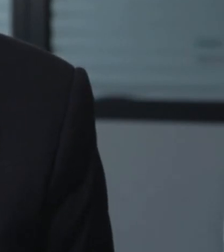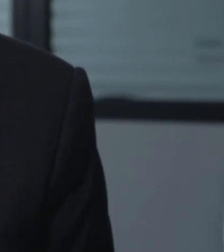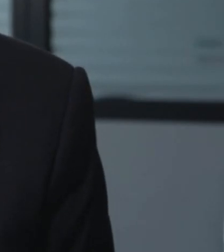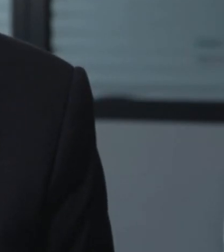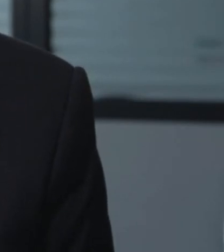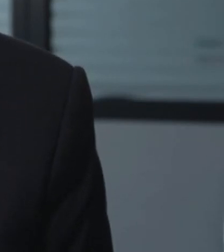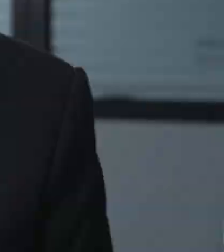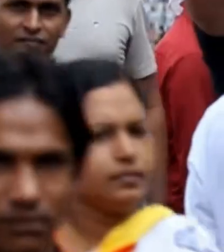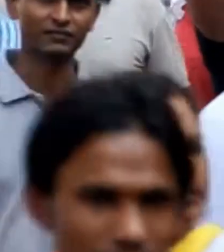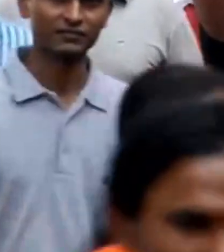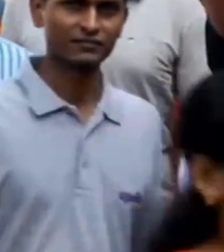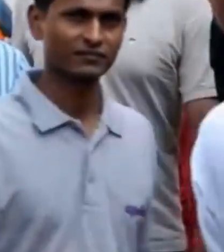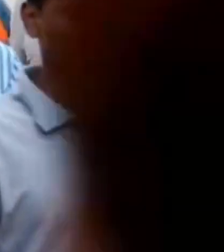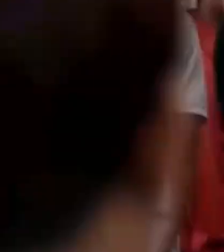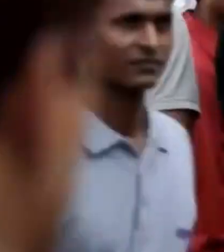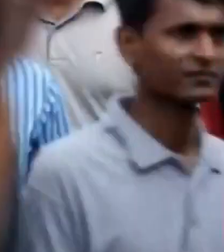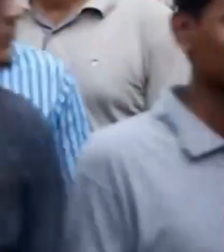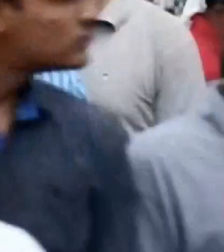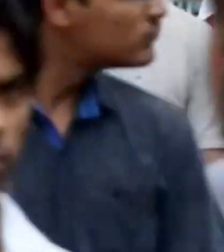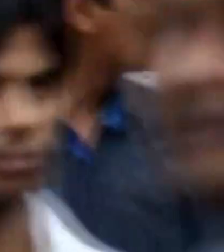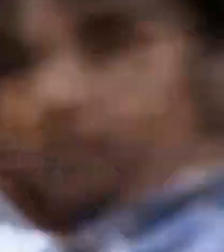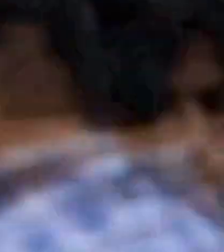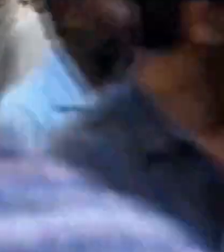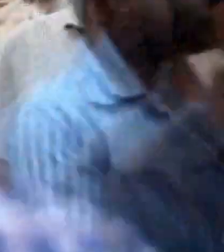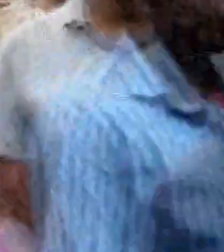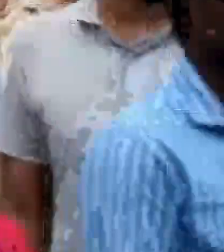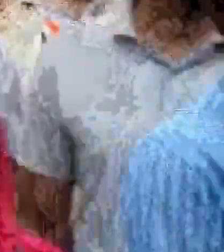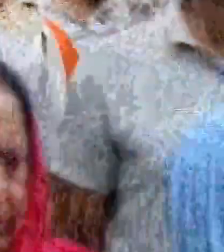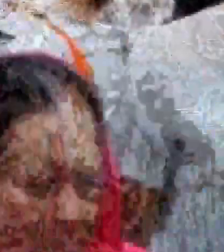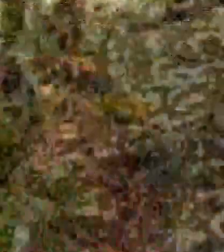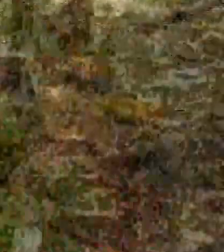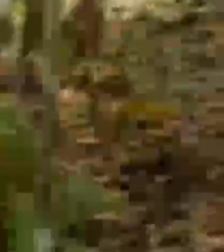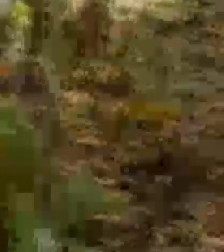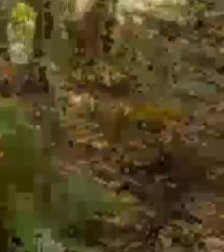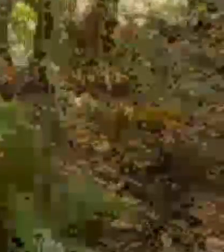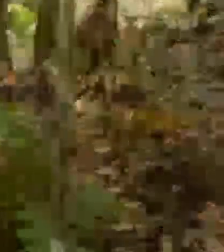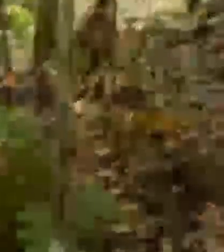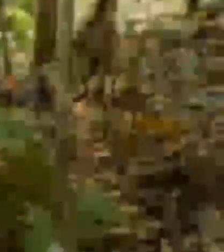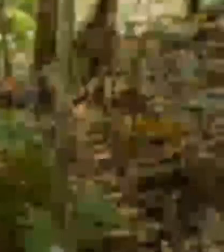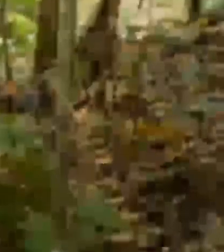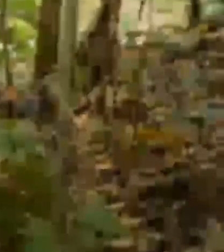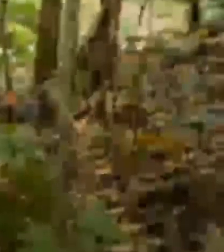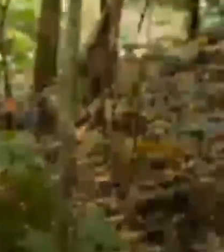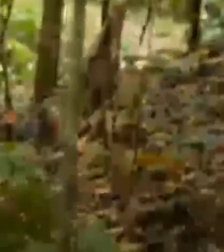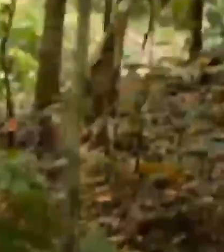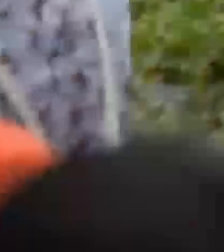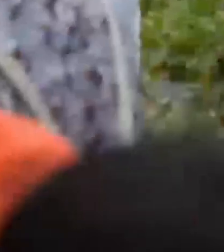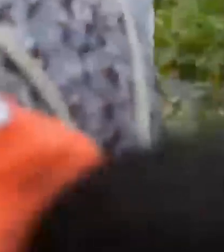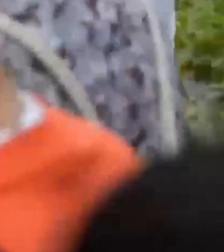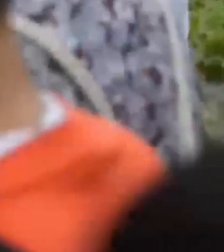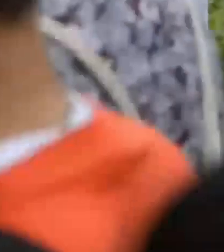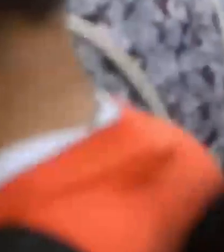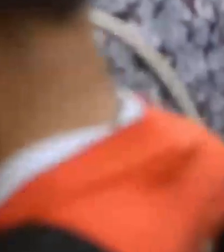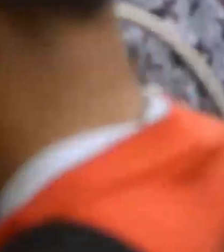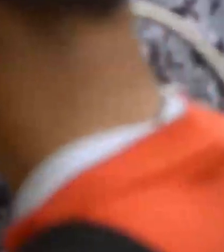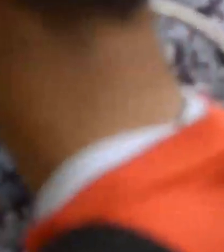involve local communities. Take-up has not been perhaps as high as expected because there is also perhaps a perception that